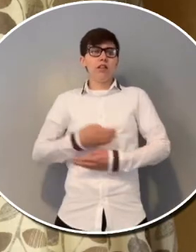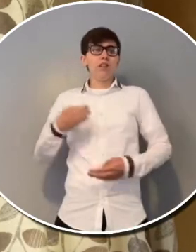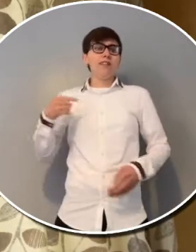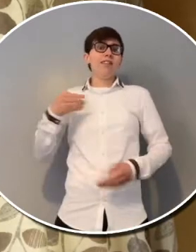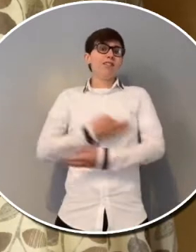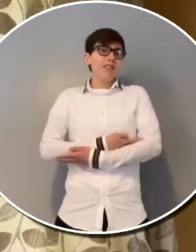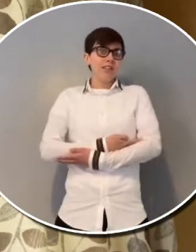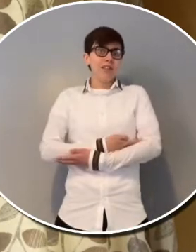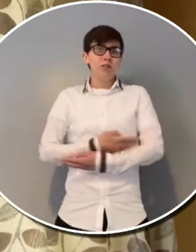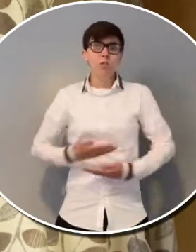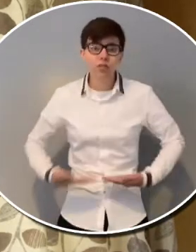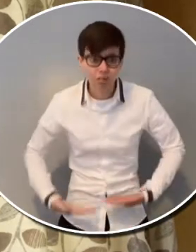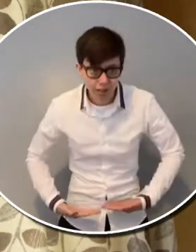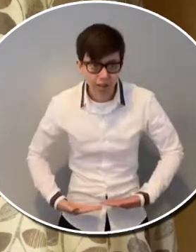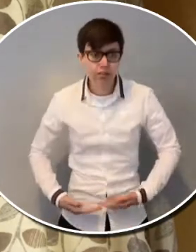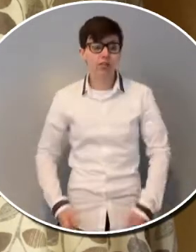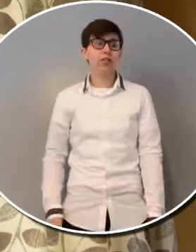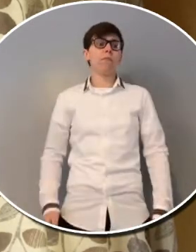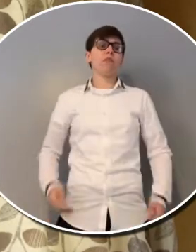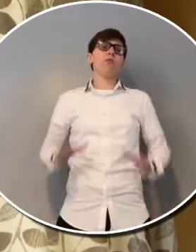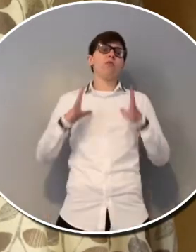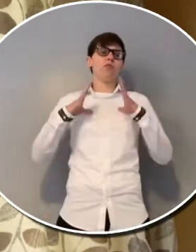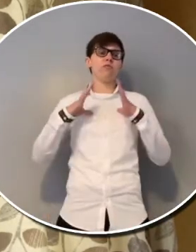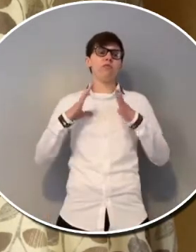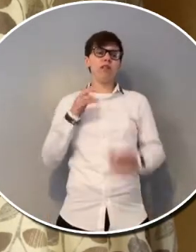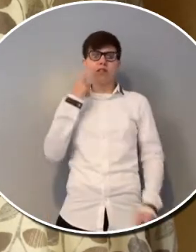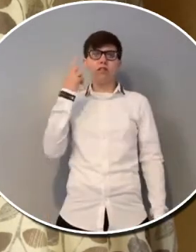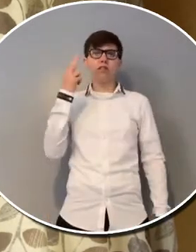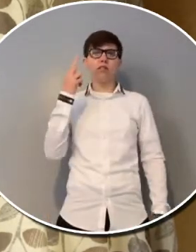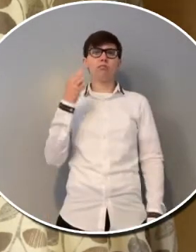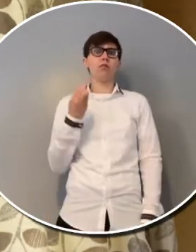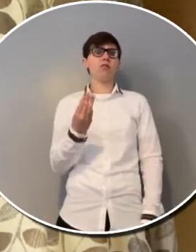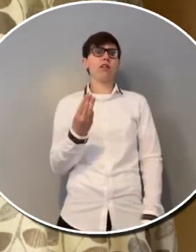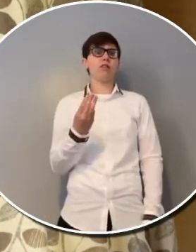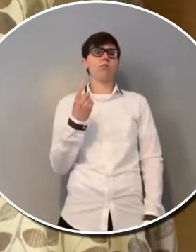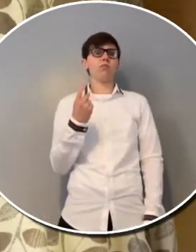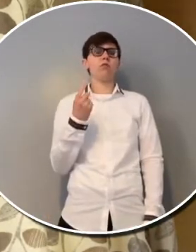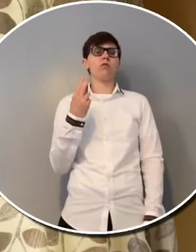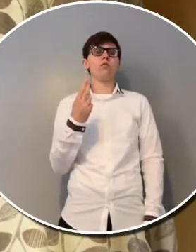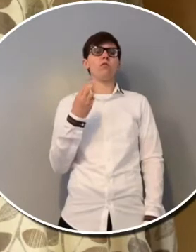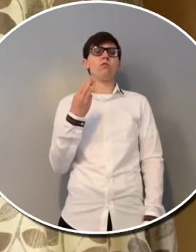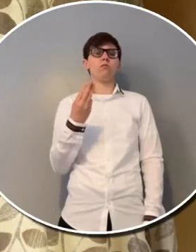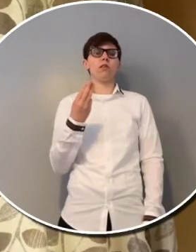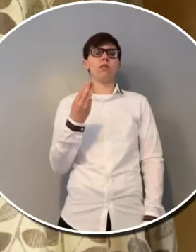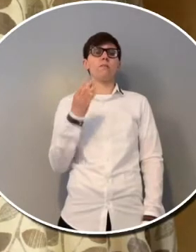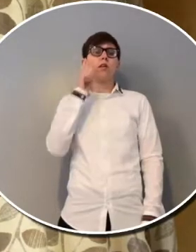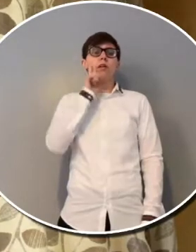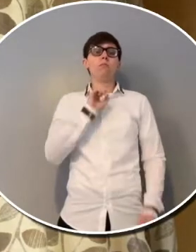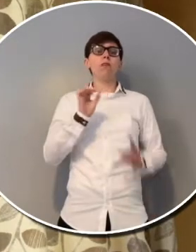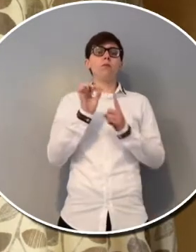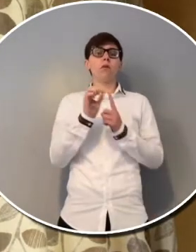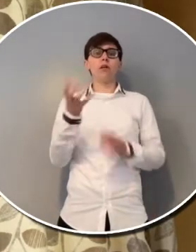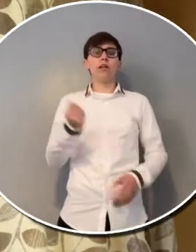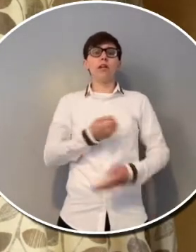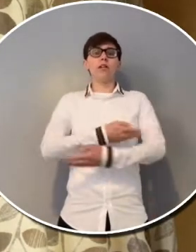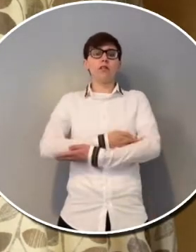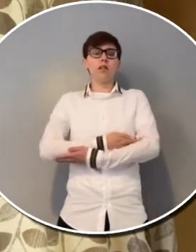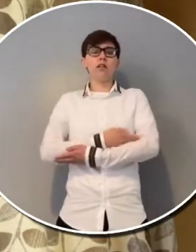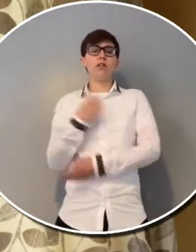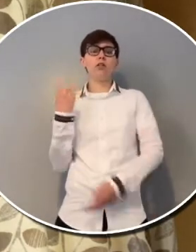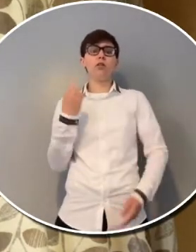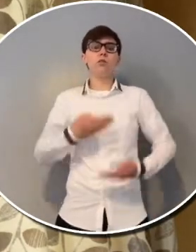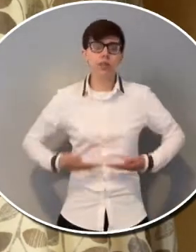Polly had a dolly who was sick, sick, sick. So she called for the doctor to come quick, quick,